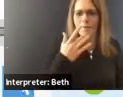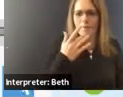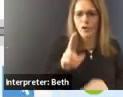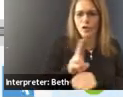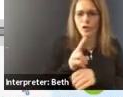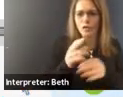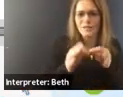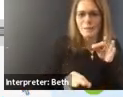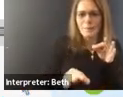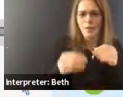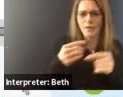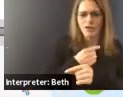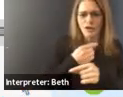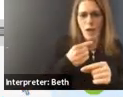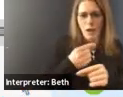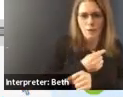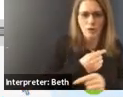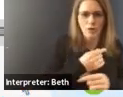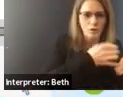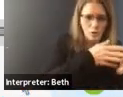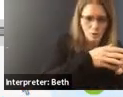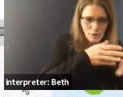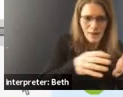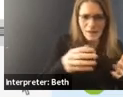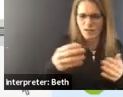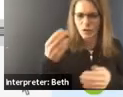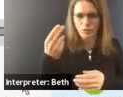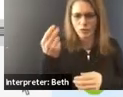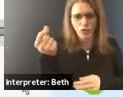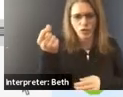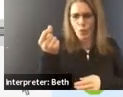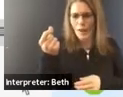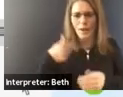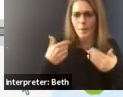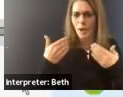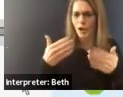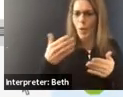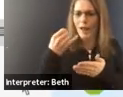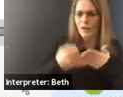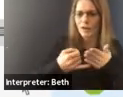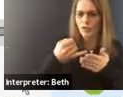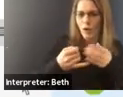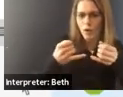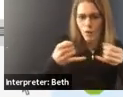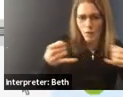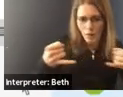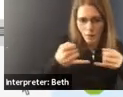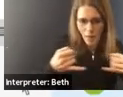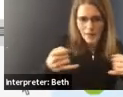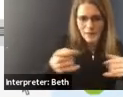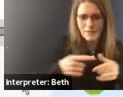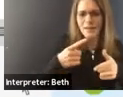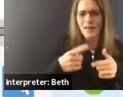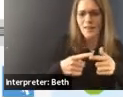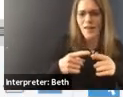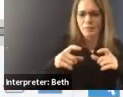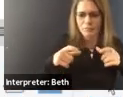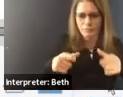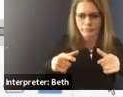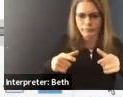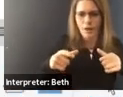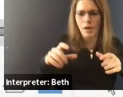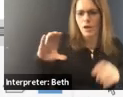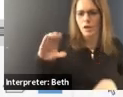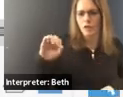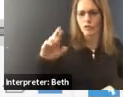that. And I'm going to draw a line real quick. And I'm going to draw a circle, right? And there's my circle.